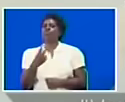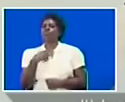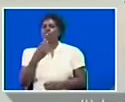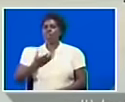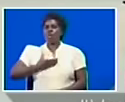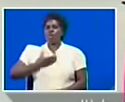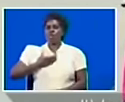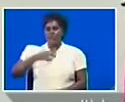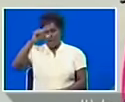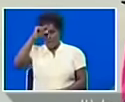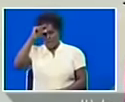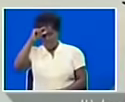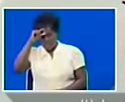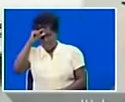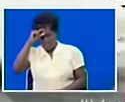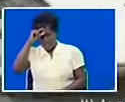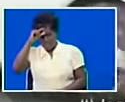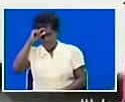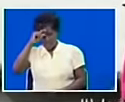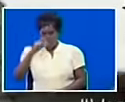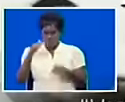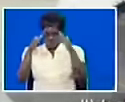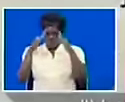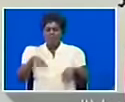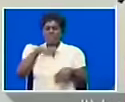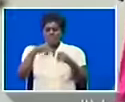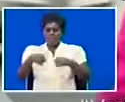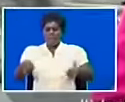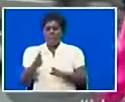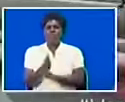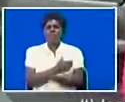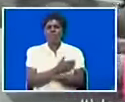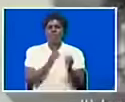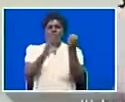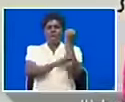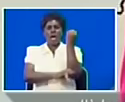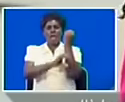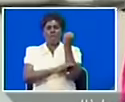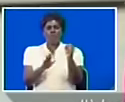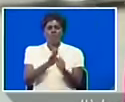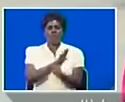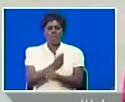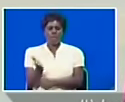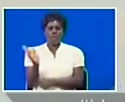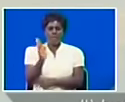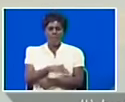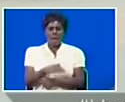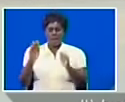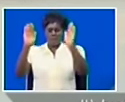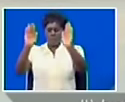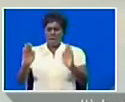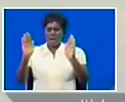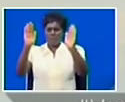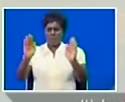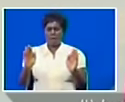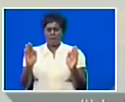onus is on the government to beat the deadlines, especially before the country is fully engulfed in the campaign season. Dr.